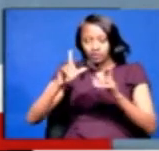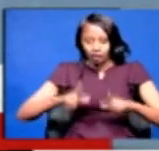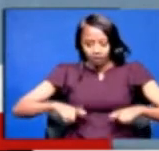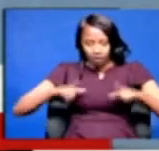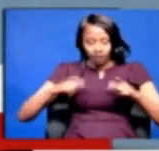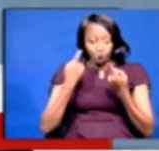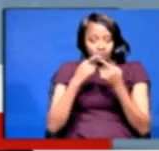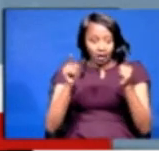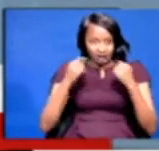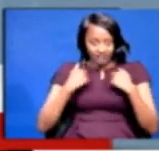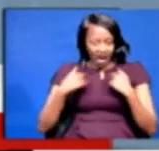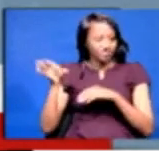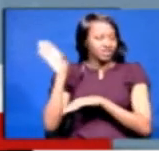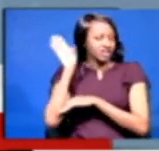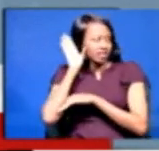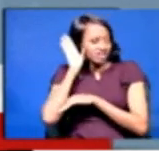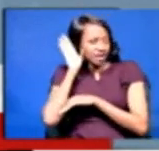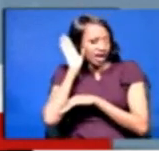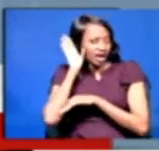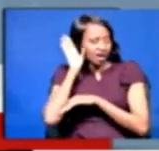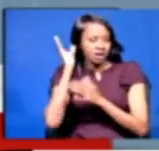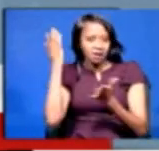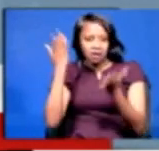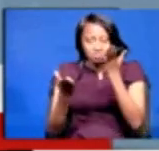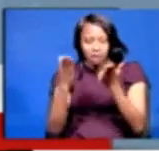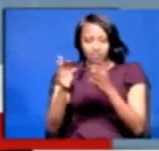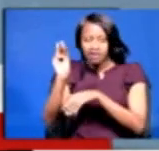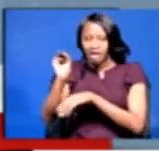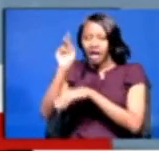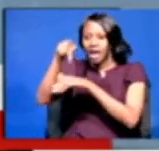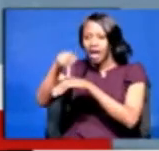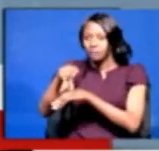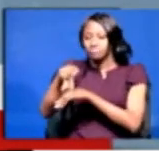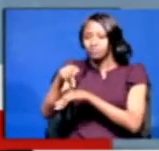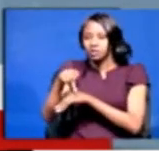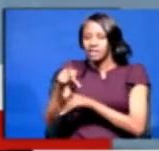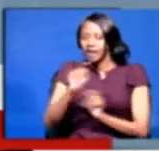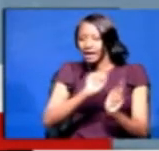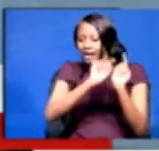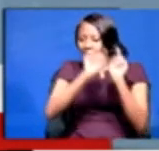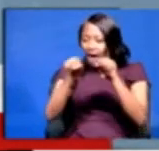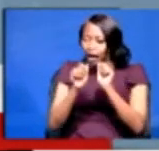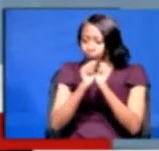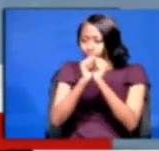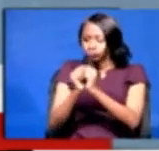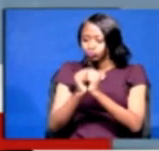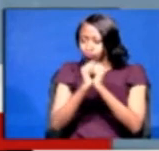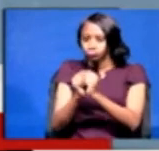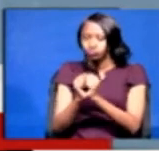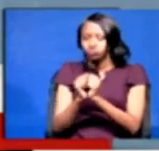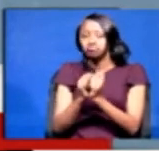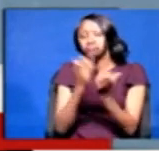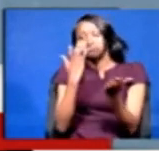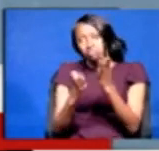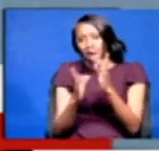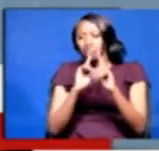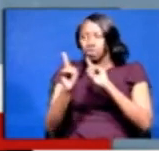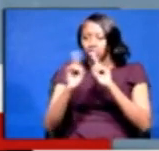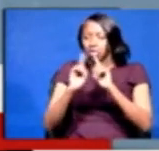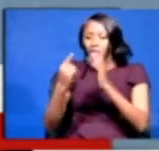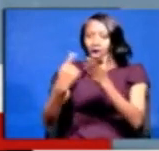when you hear the some members of parliament mm-hmm. coming together in an attempt to, of